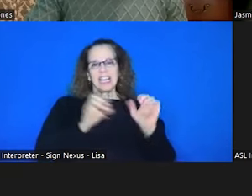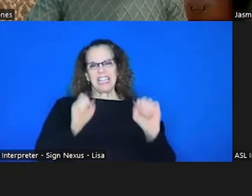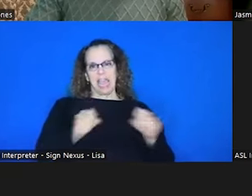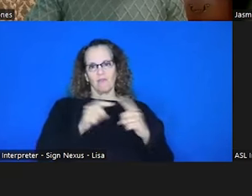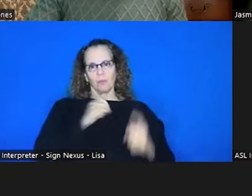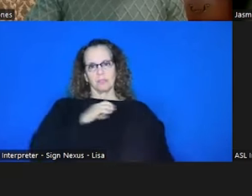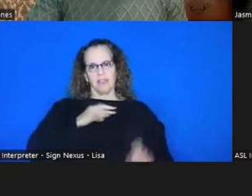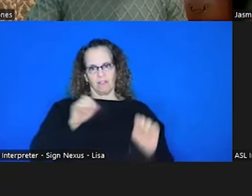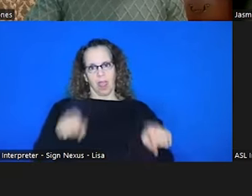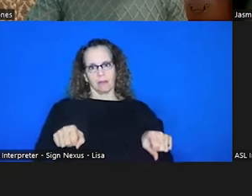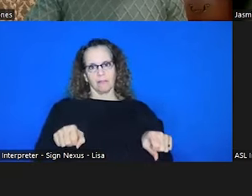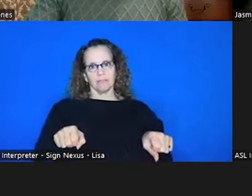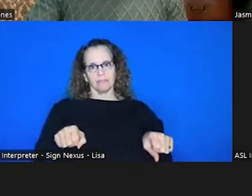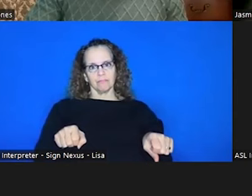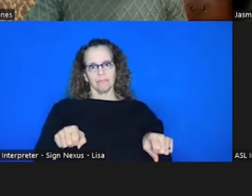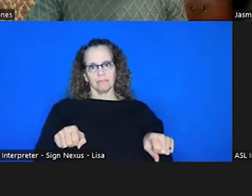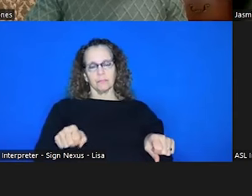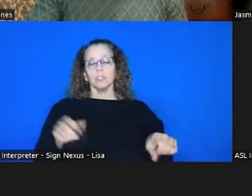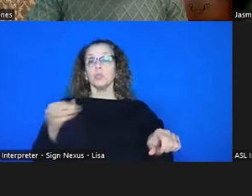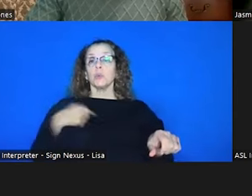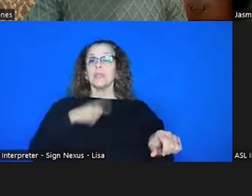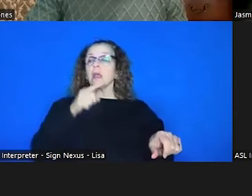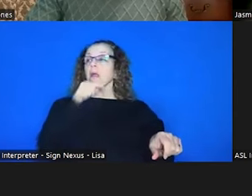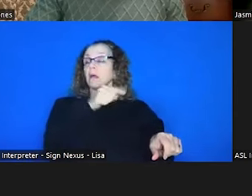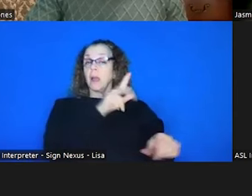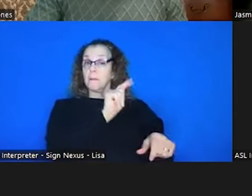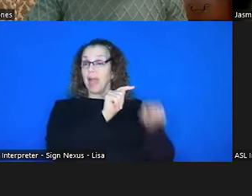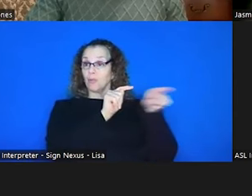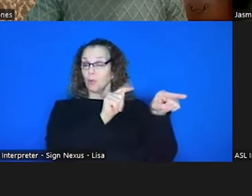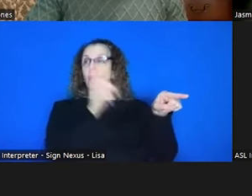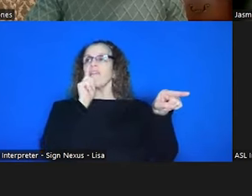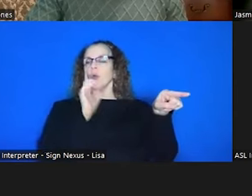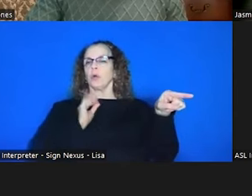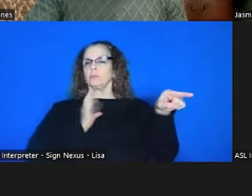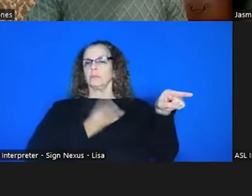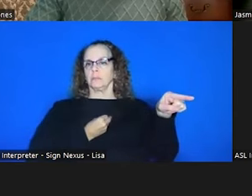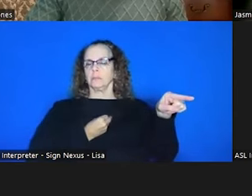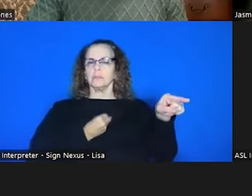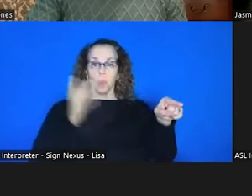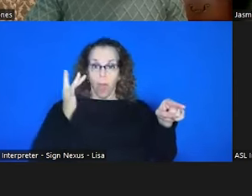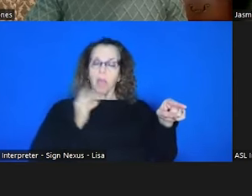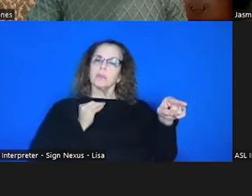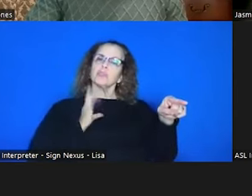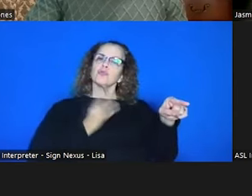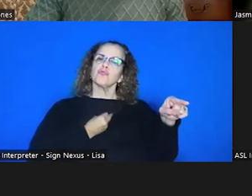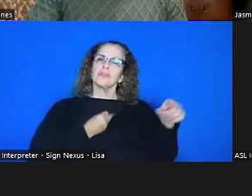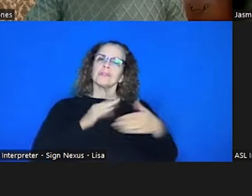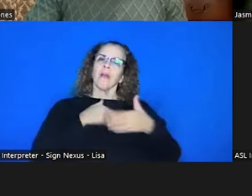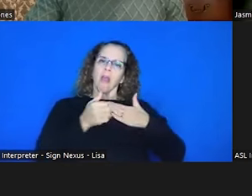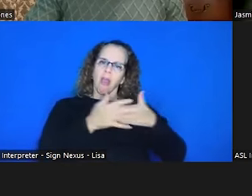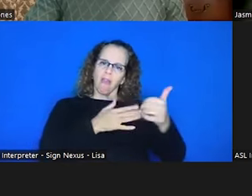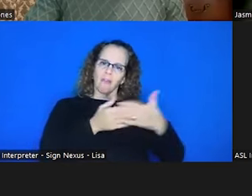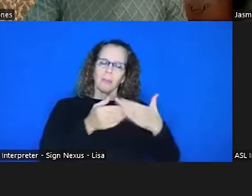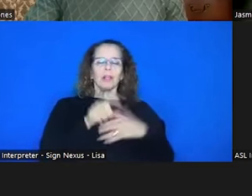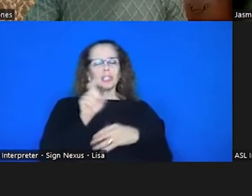was we said, hey, these bathrooms are specific, so our trans clients feel comfortable. TGNC NBI individuals should feel comfortable in our shelters.